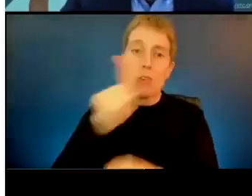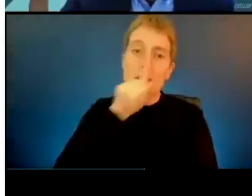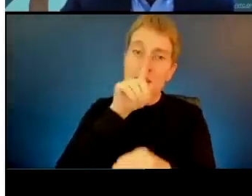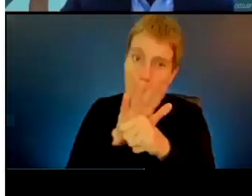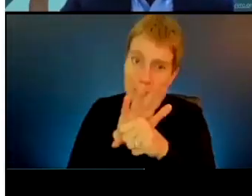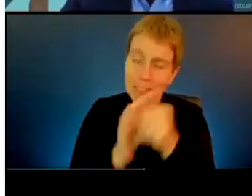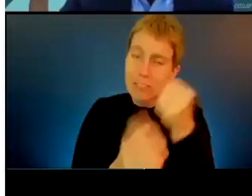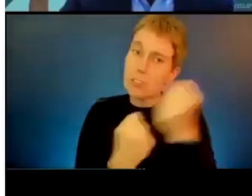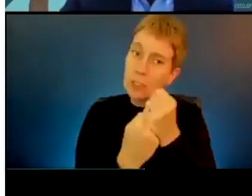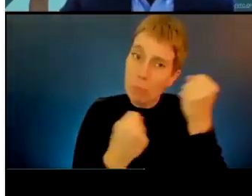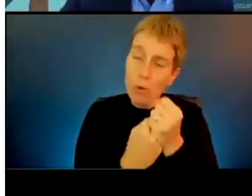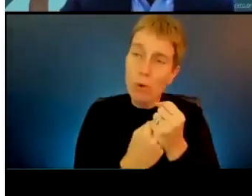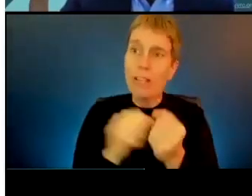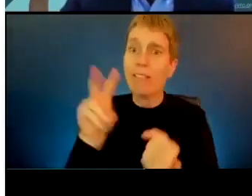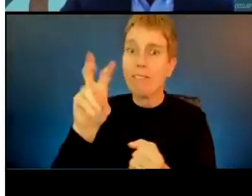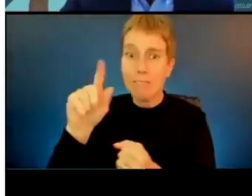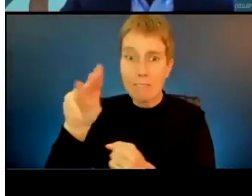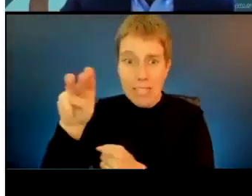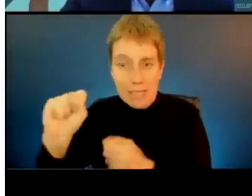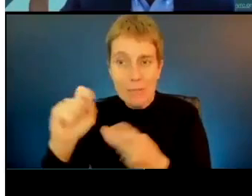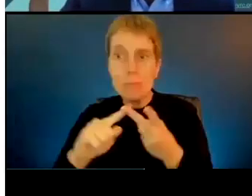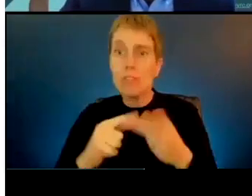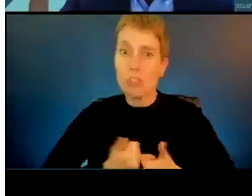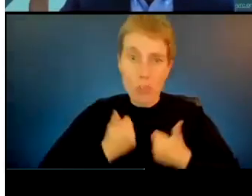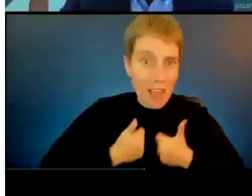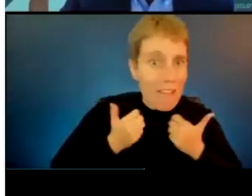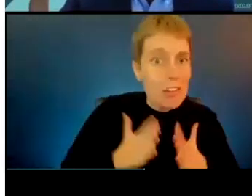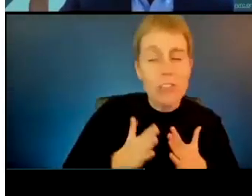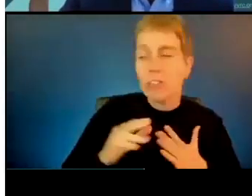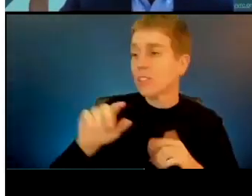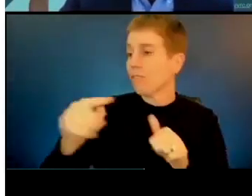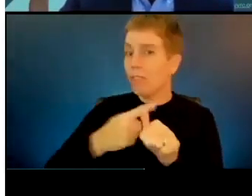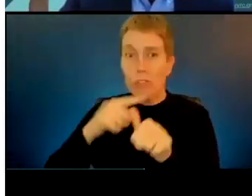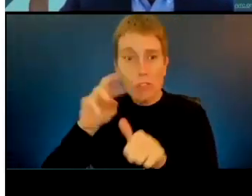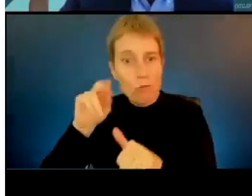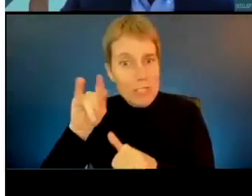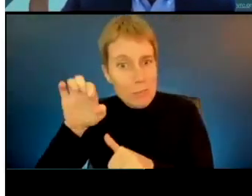first responders, and communities affected by mass violence.